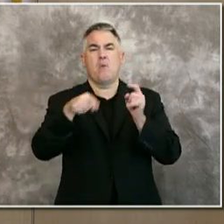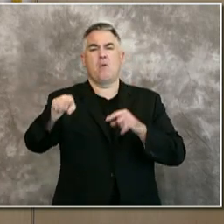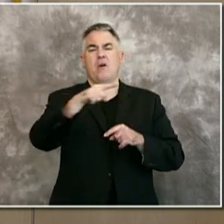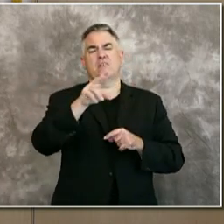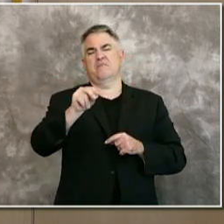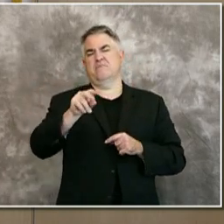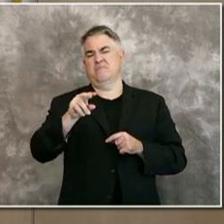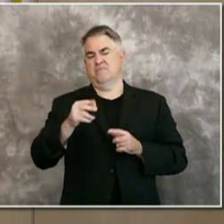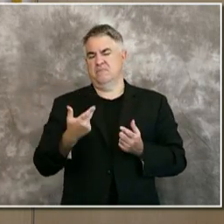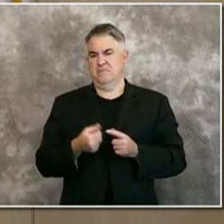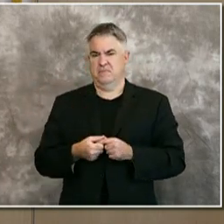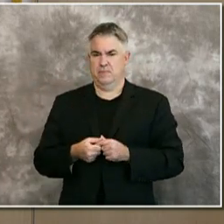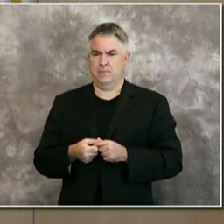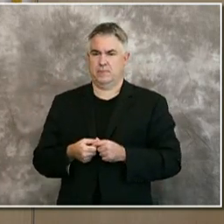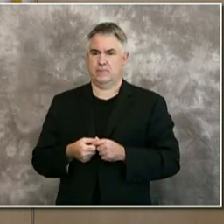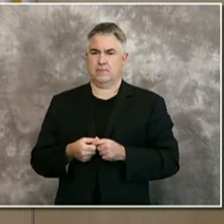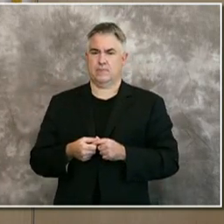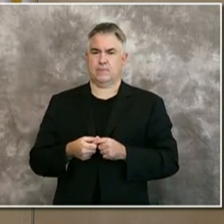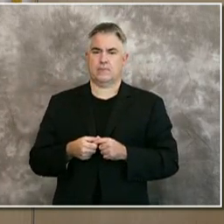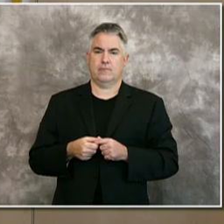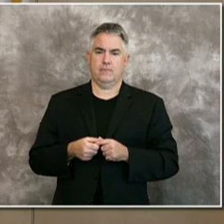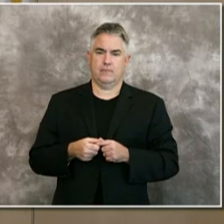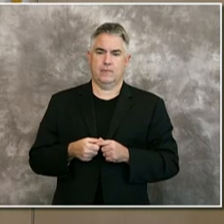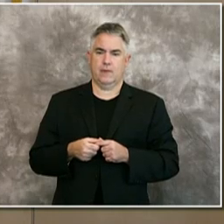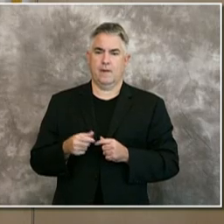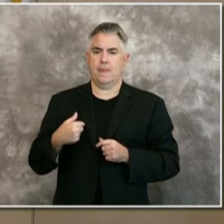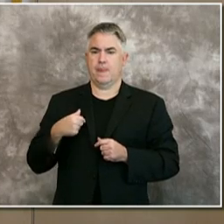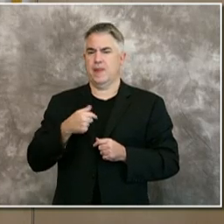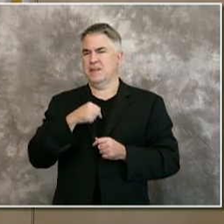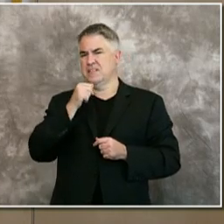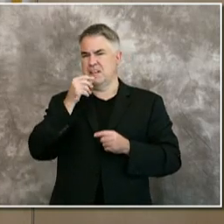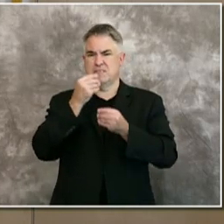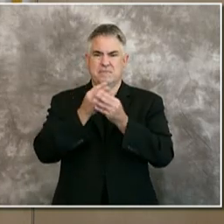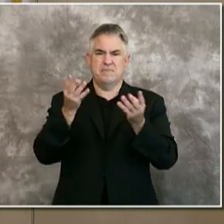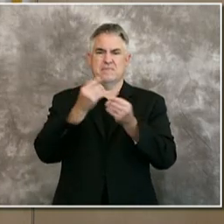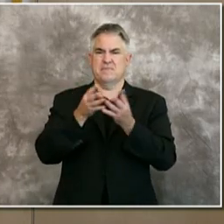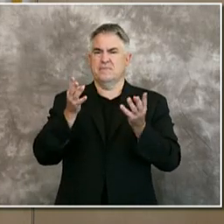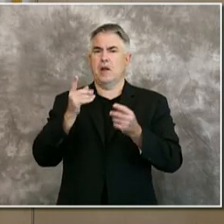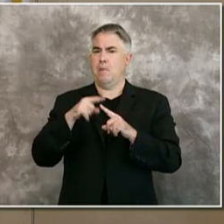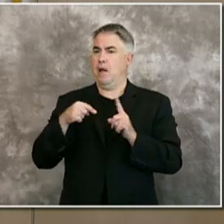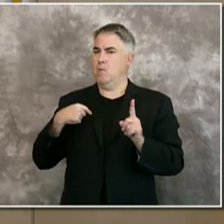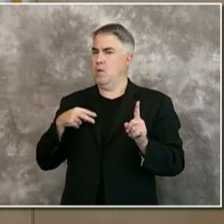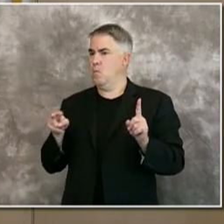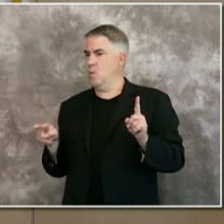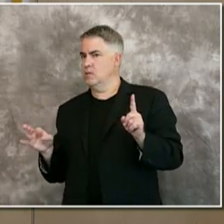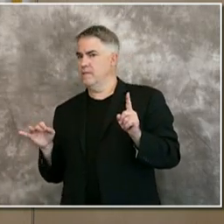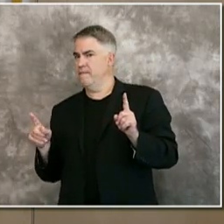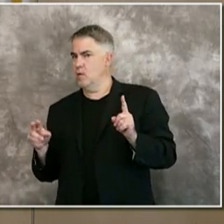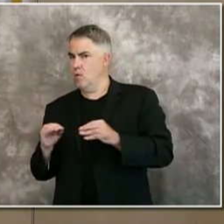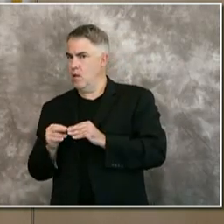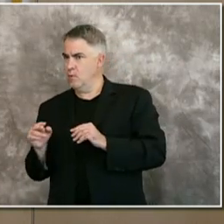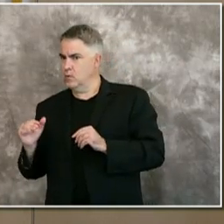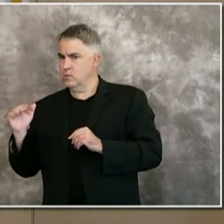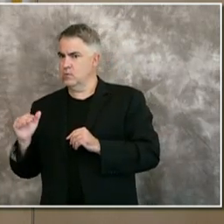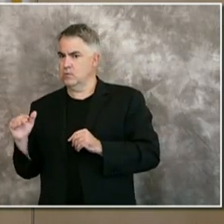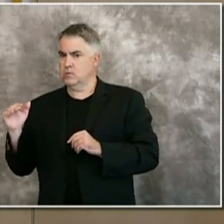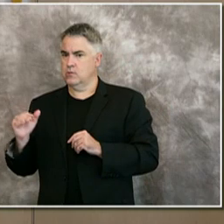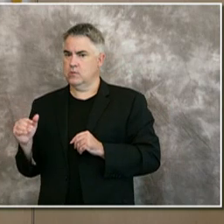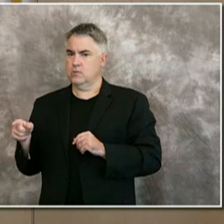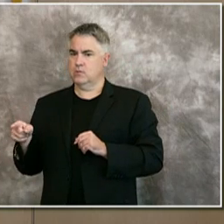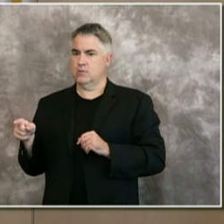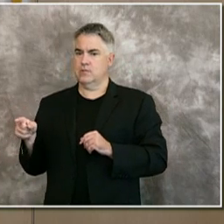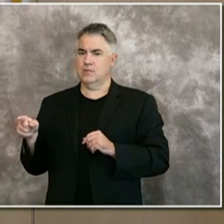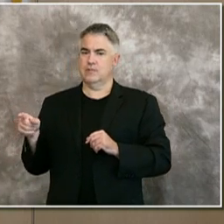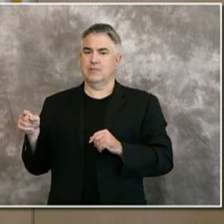not issue an influenza watch. We transitioned our influenza watch to our COVID watch.